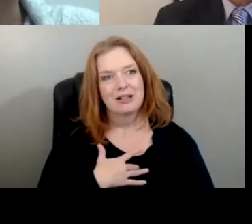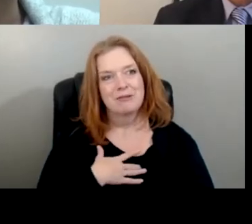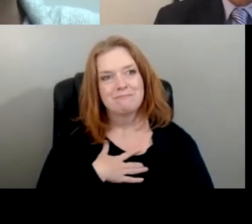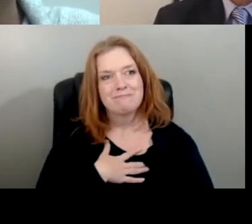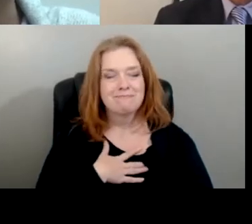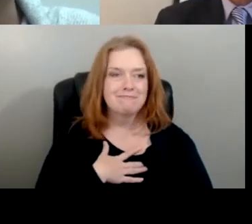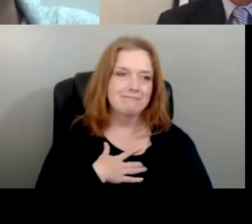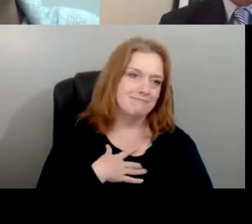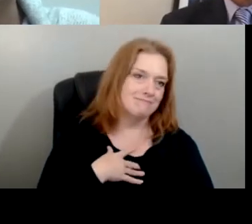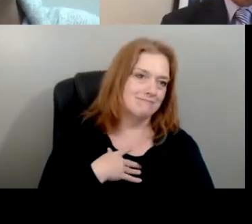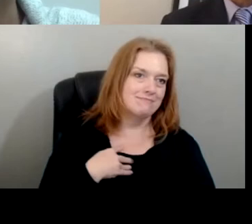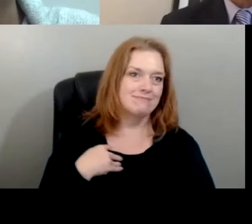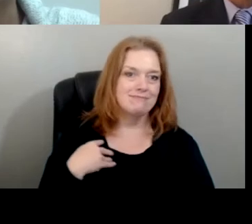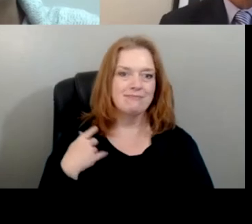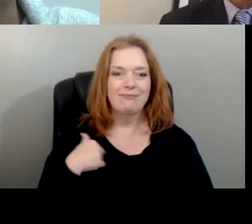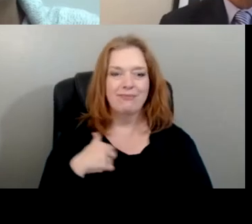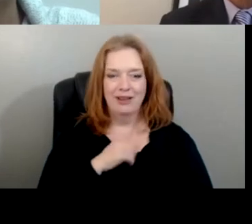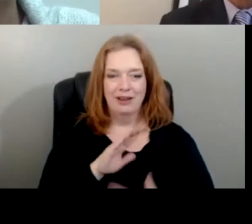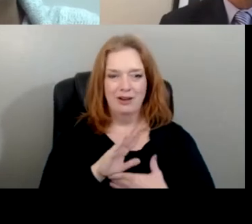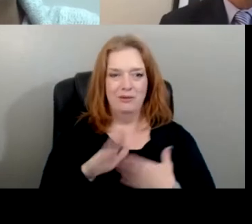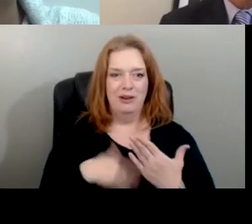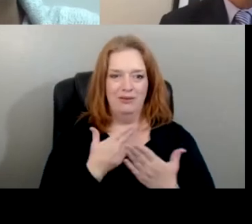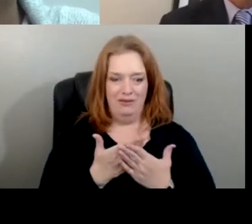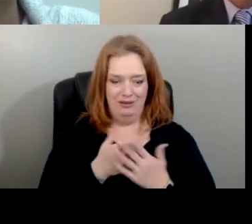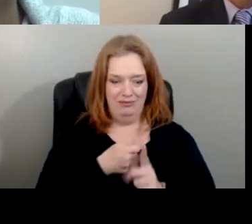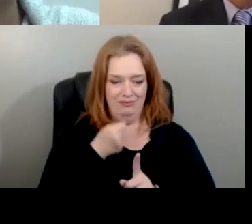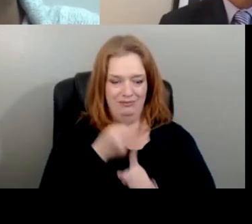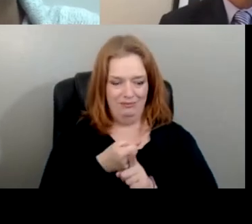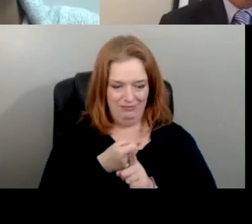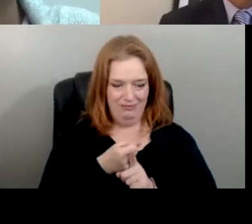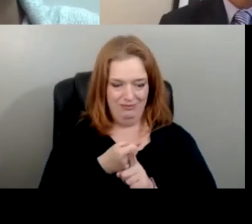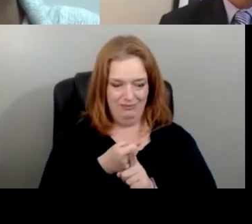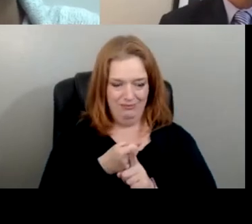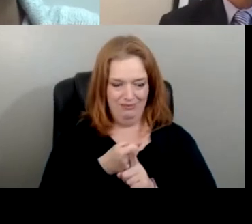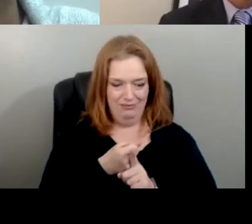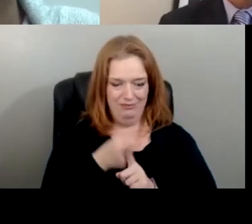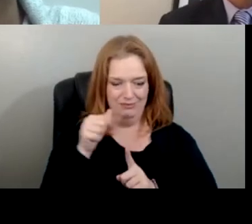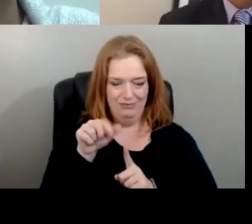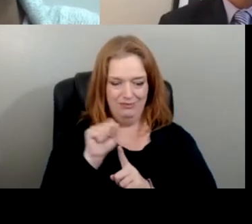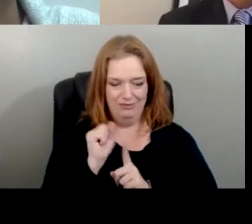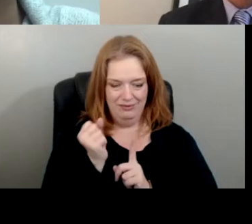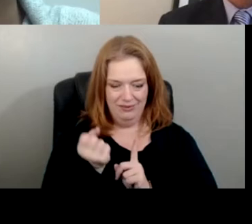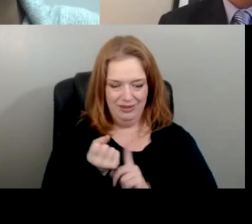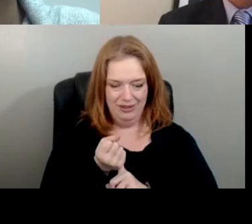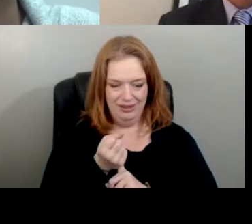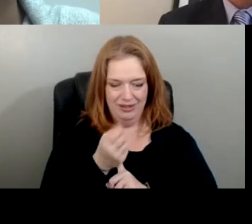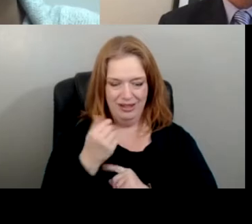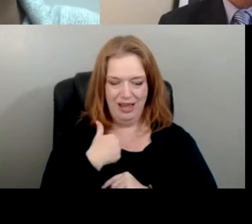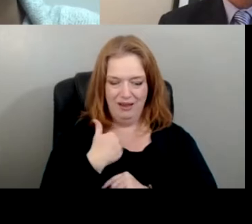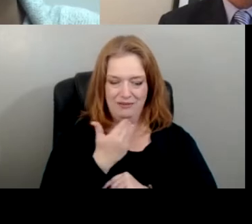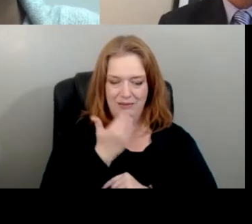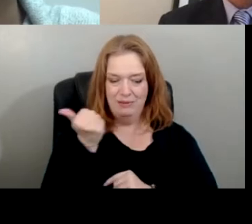we've all been kind of brought into this place, right? And we're all learning from each other in this way to bring about, better outcomes for